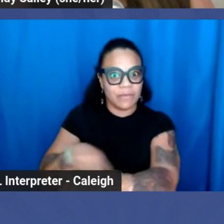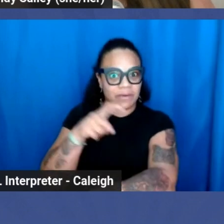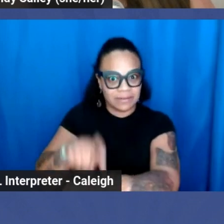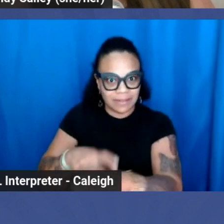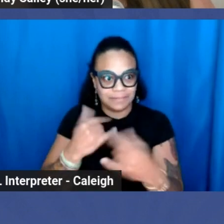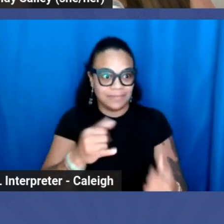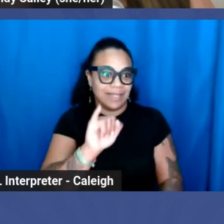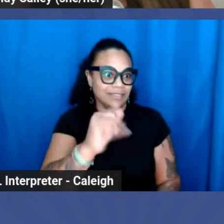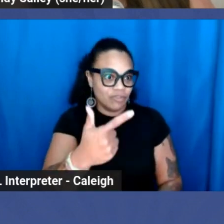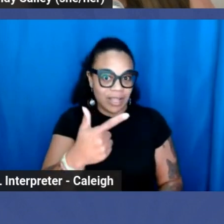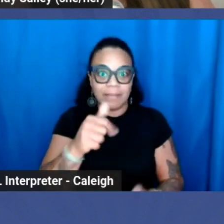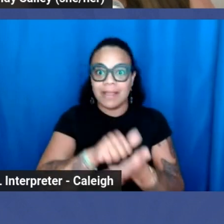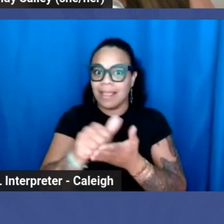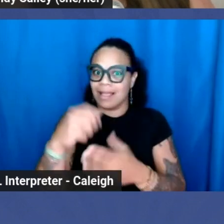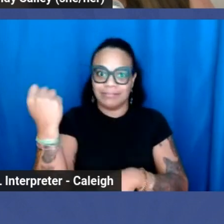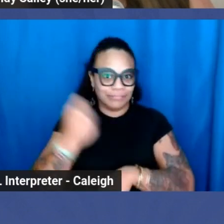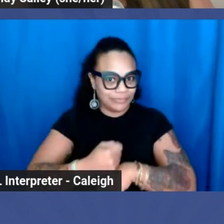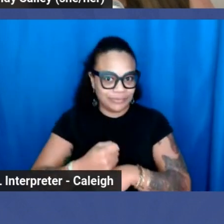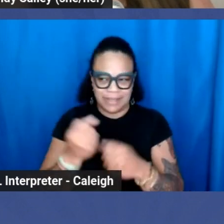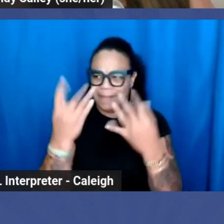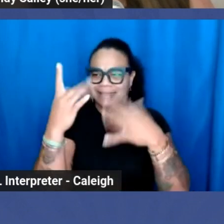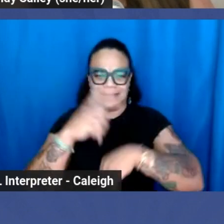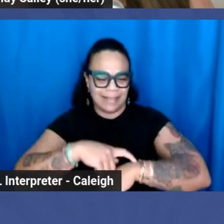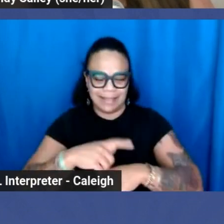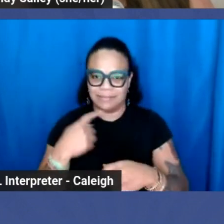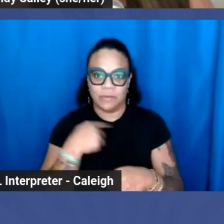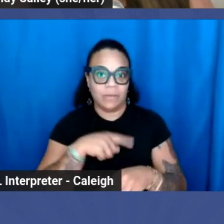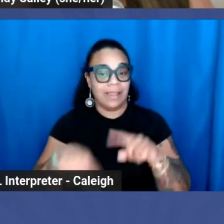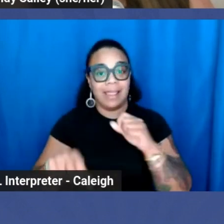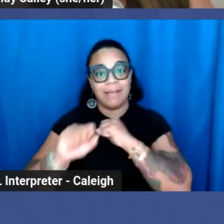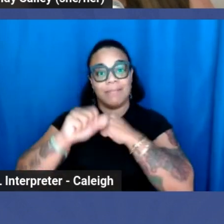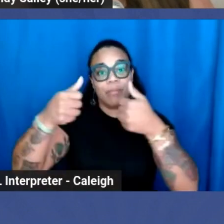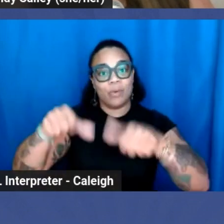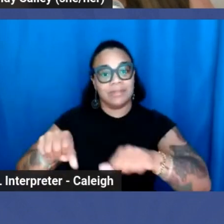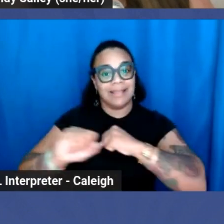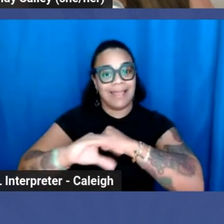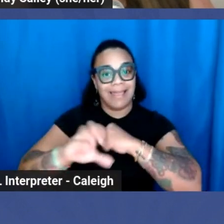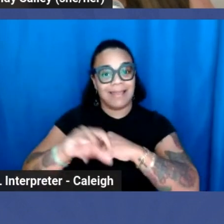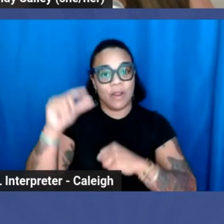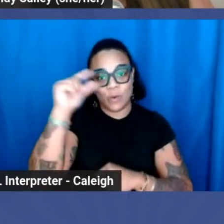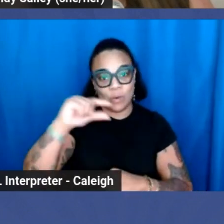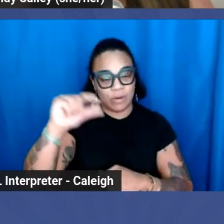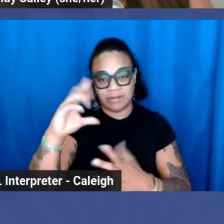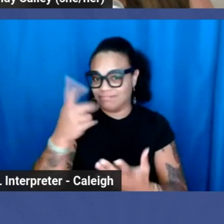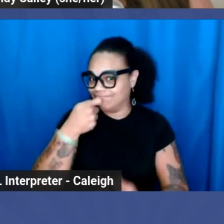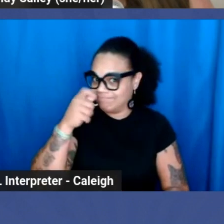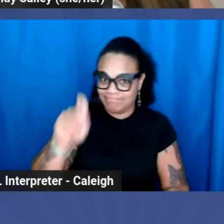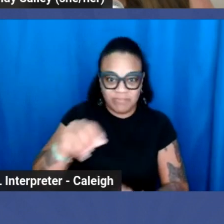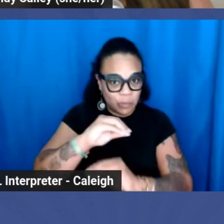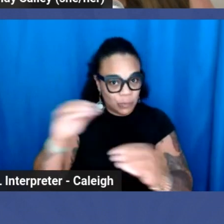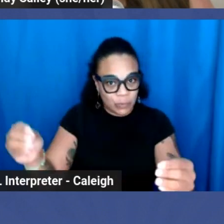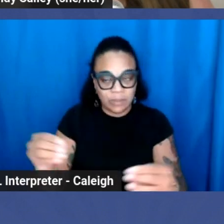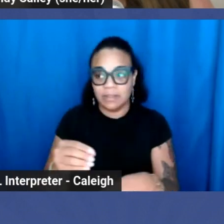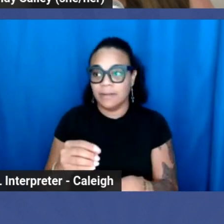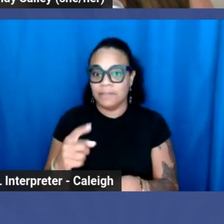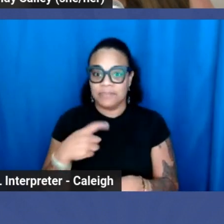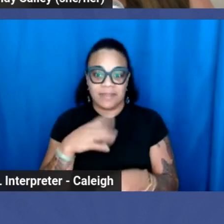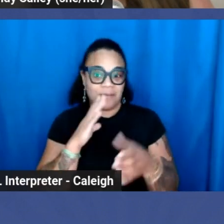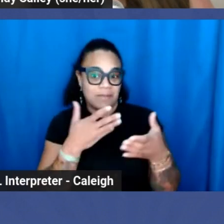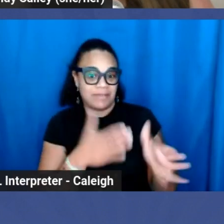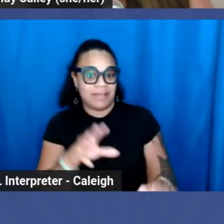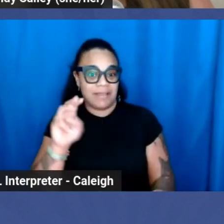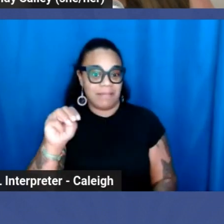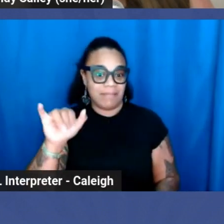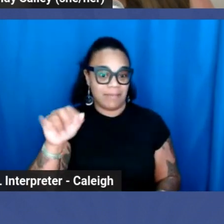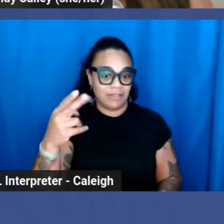account has been taken down multiple times. We're not allowed to run ads on Google whatsoever. I let Michelle talk about Women